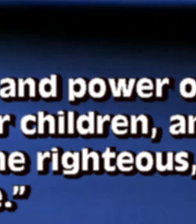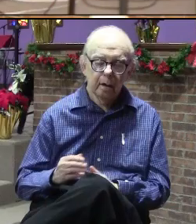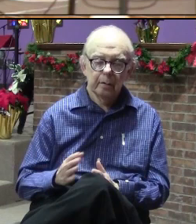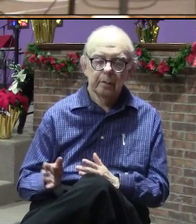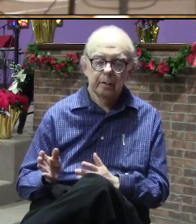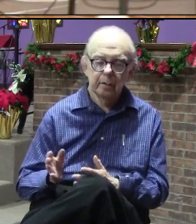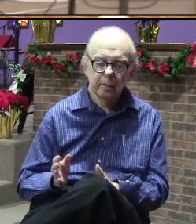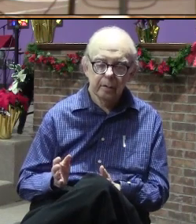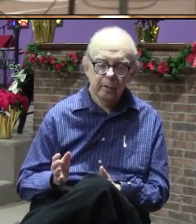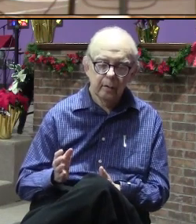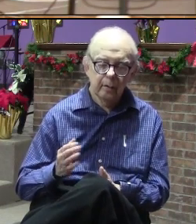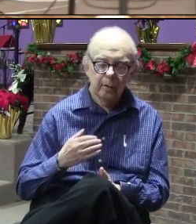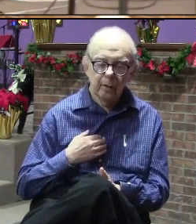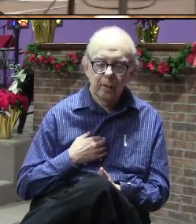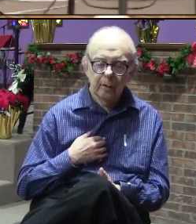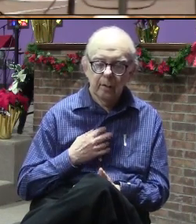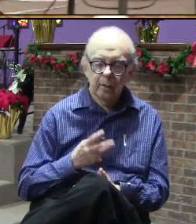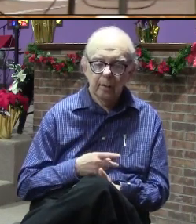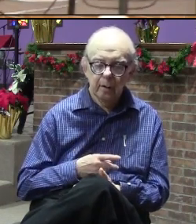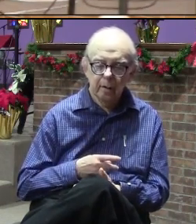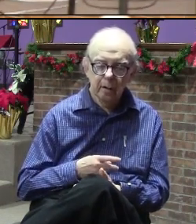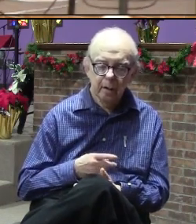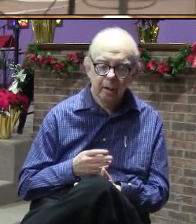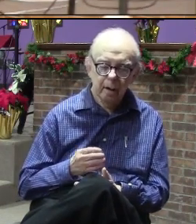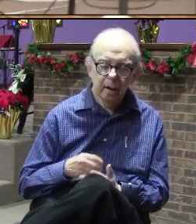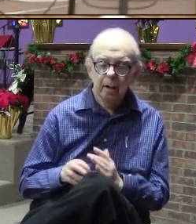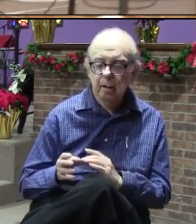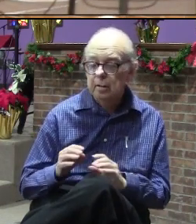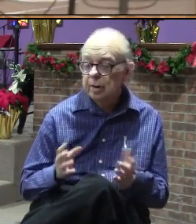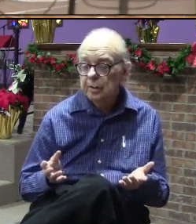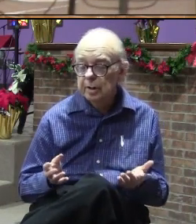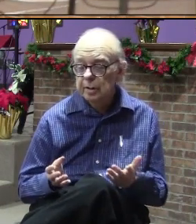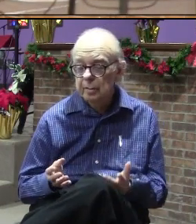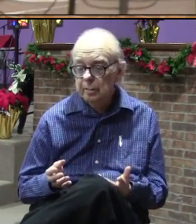place. He's going to have the power of Elijah. What did Elijah do?